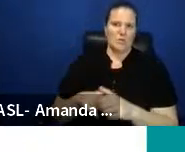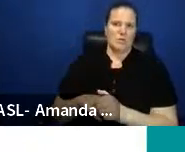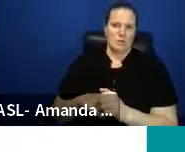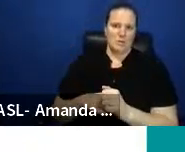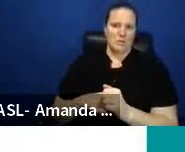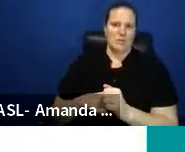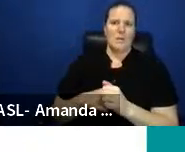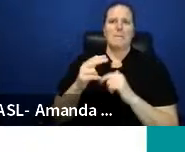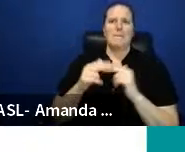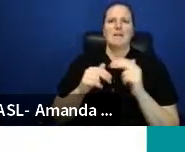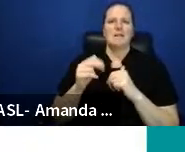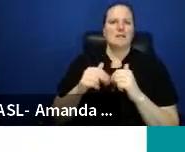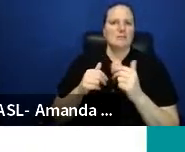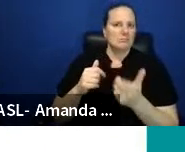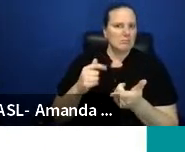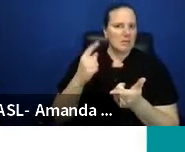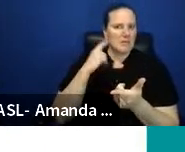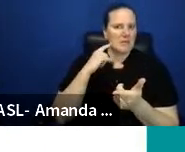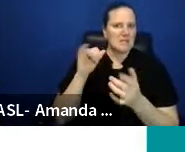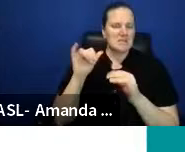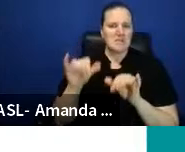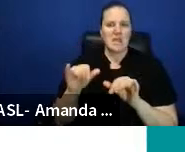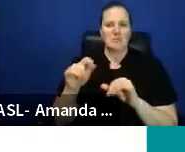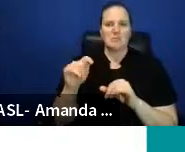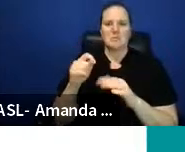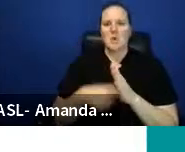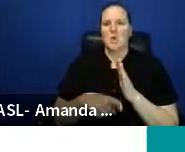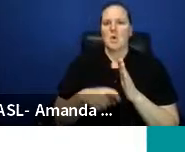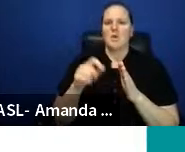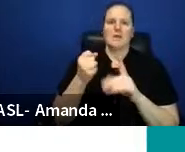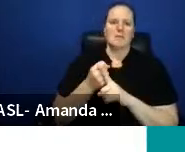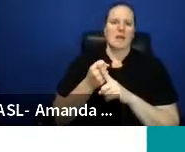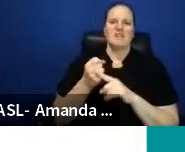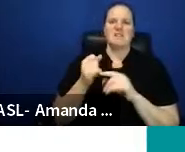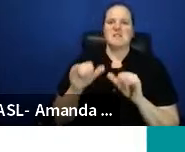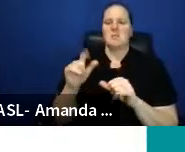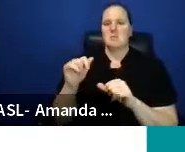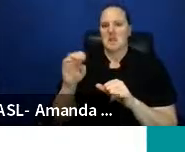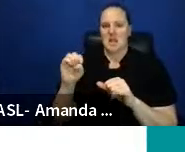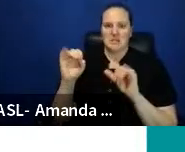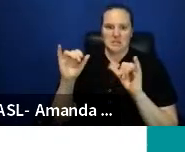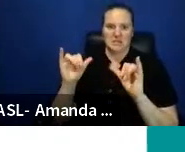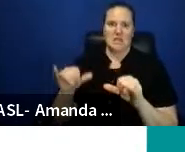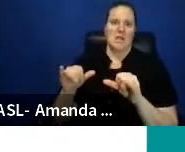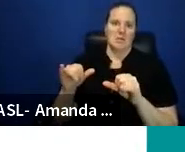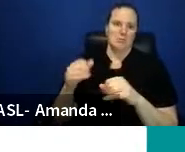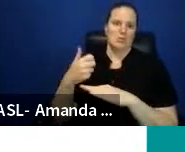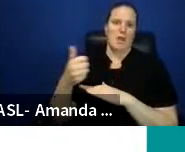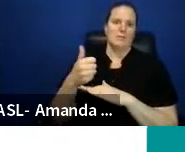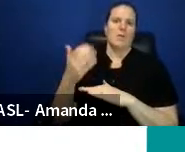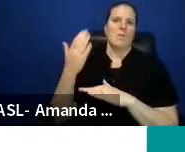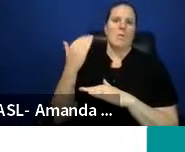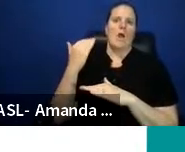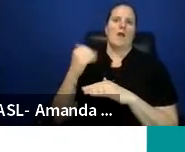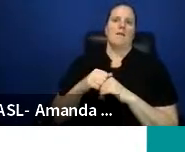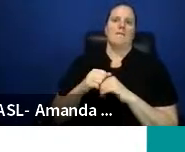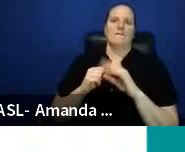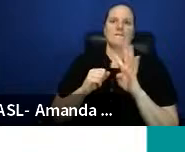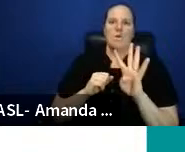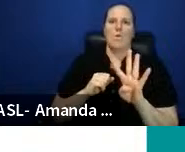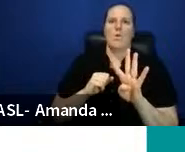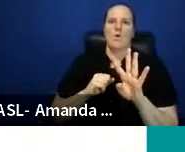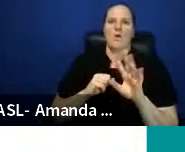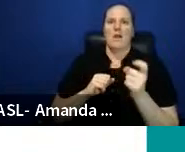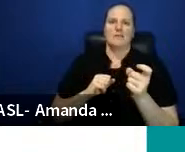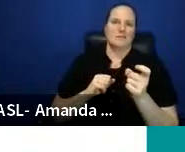build options? I'm thinking it's the same tolling impact, it's the same additional lanes, it's the same additional transit. Why is it that there's a 4x